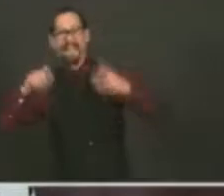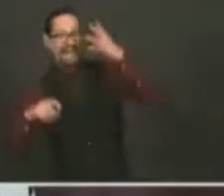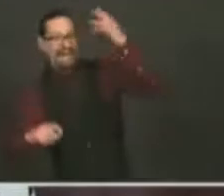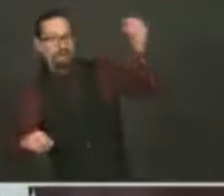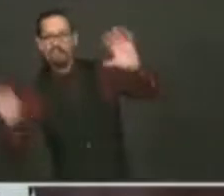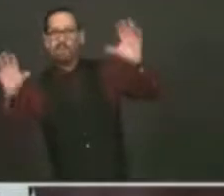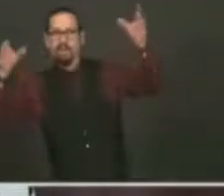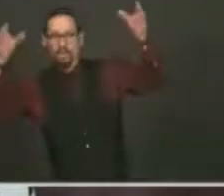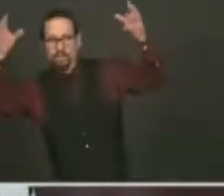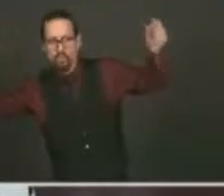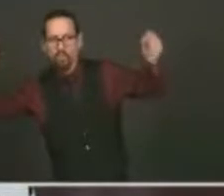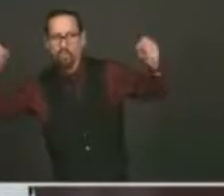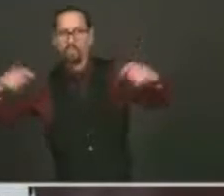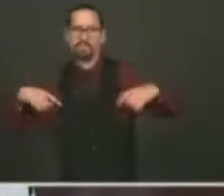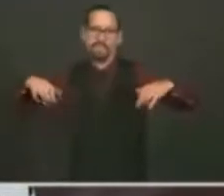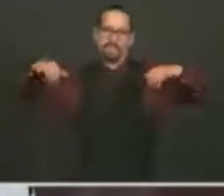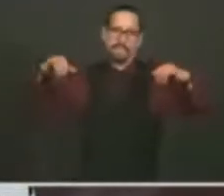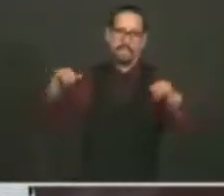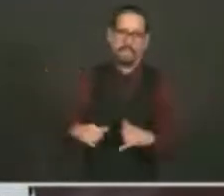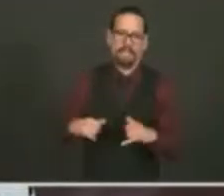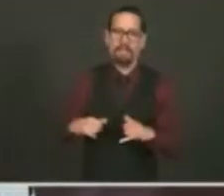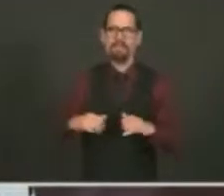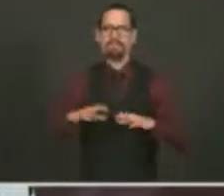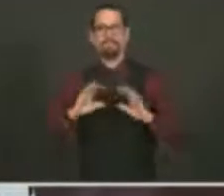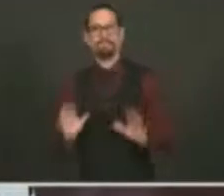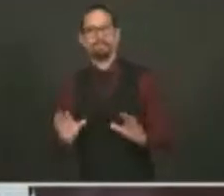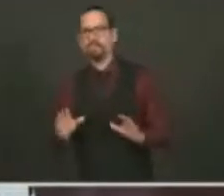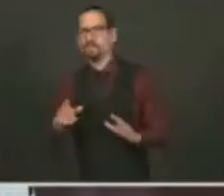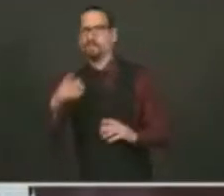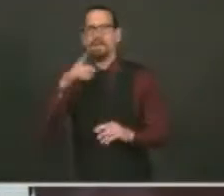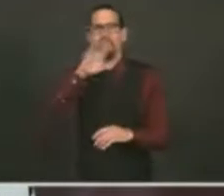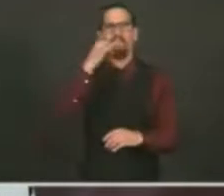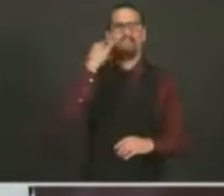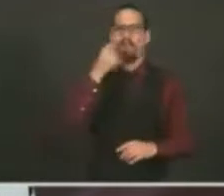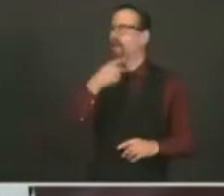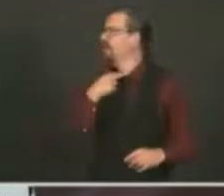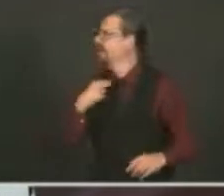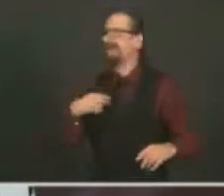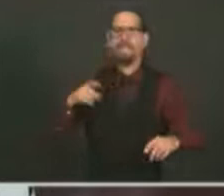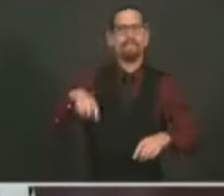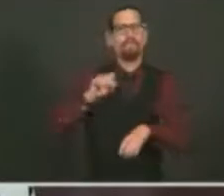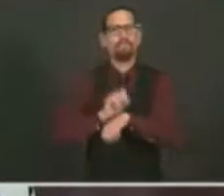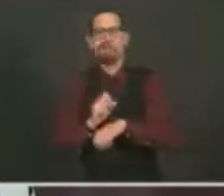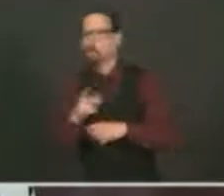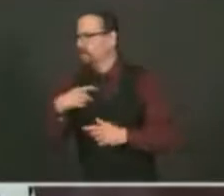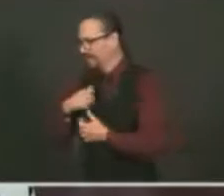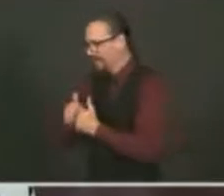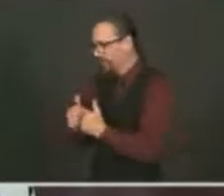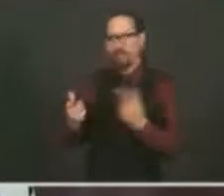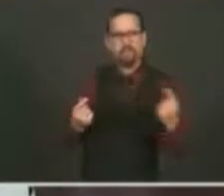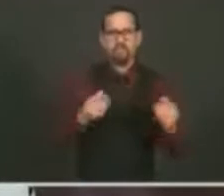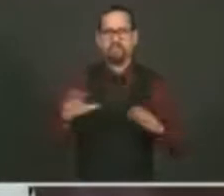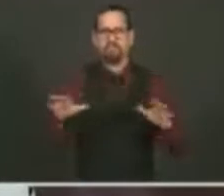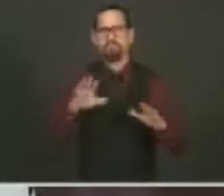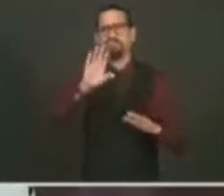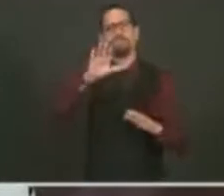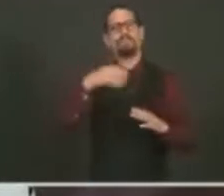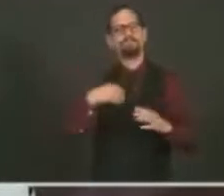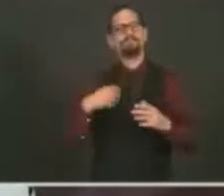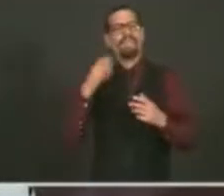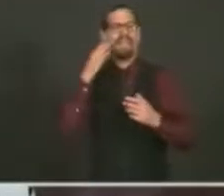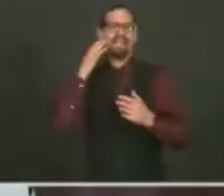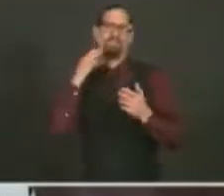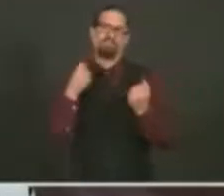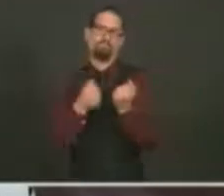supports available for people who cannot go to work. We recognize that that's challenging. It's financially